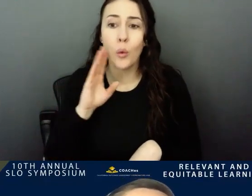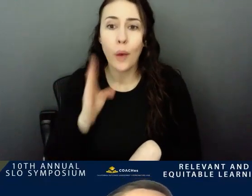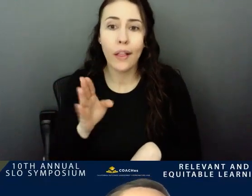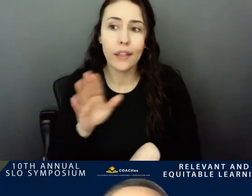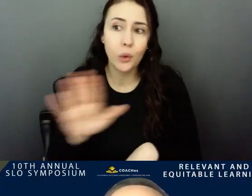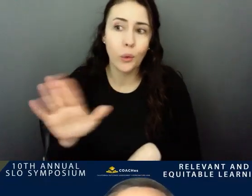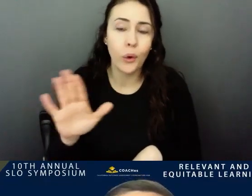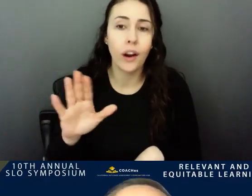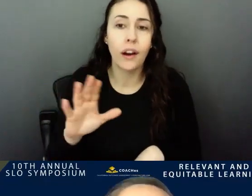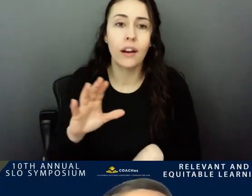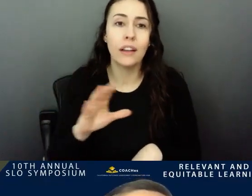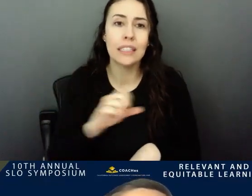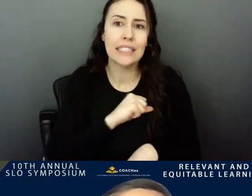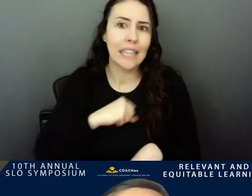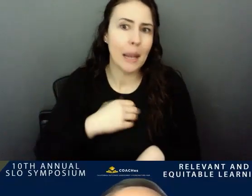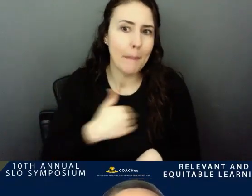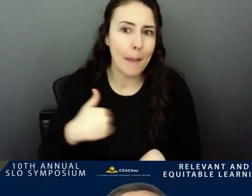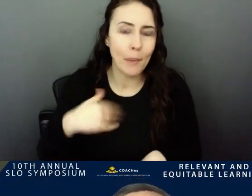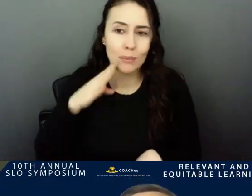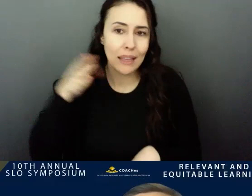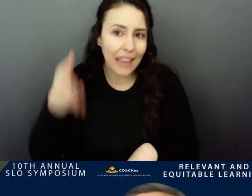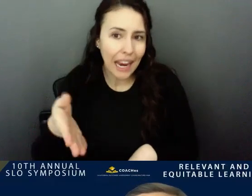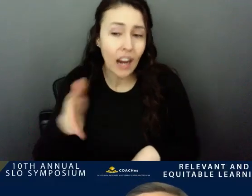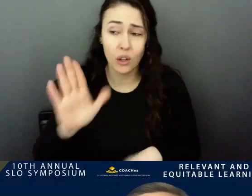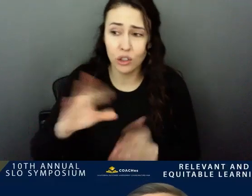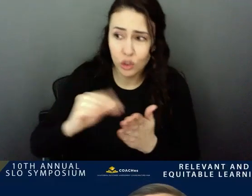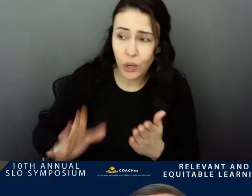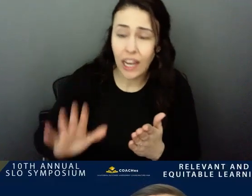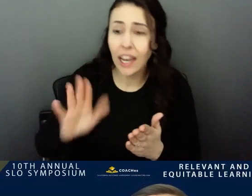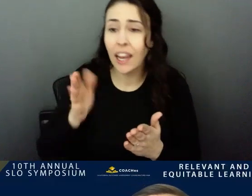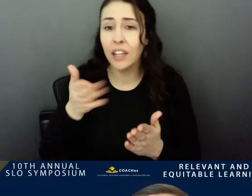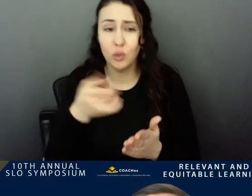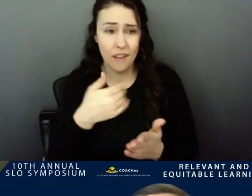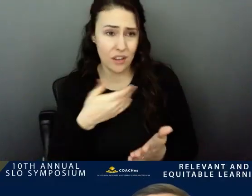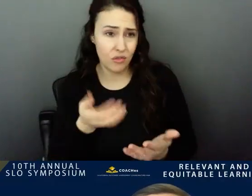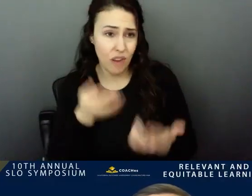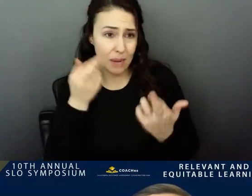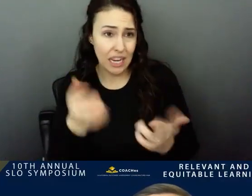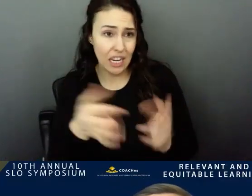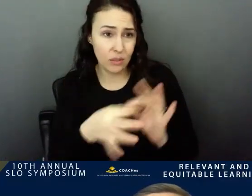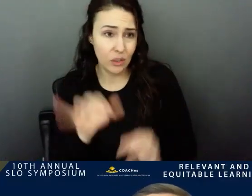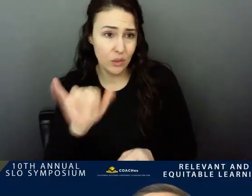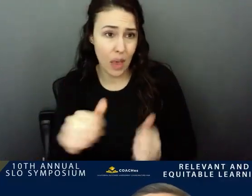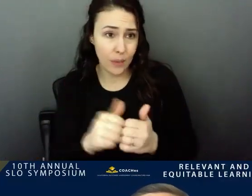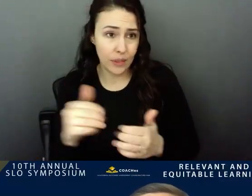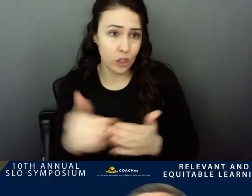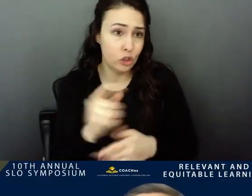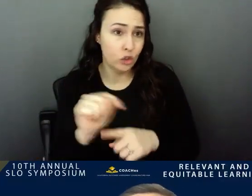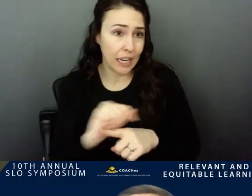Senate president or members also be present? Is that a recommendation that comes with the new training? Yeah.